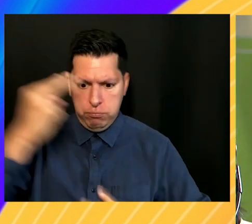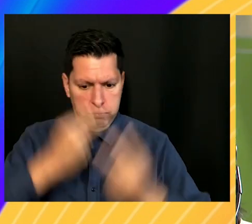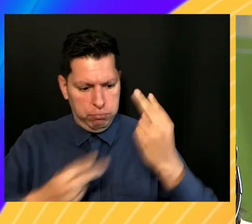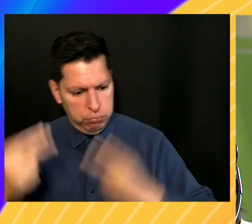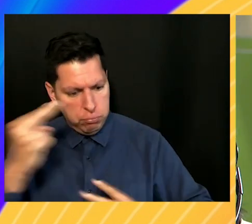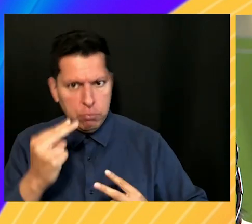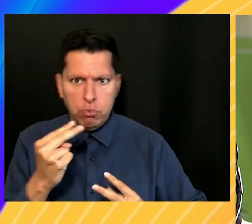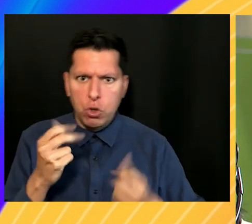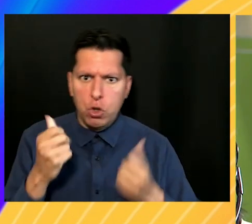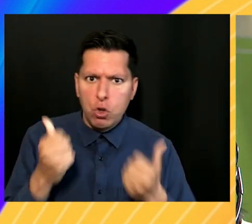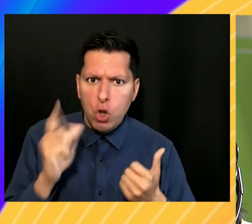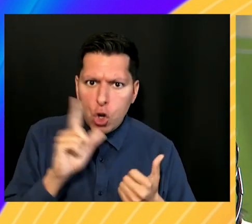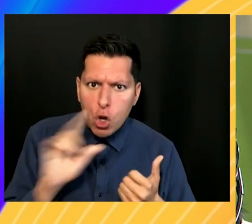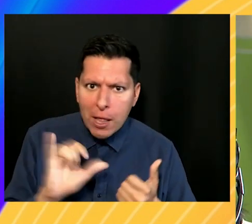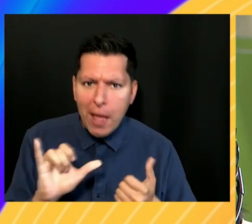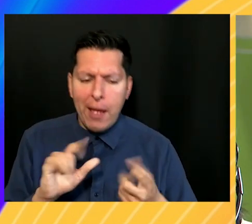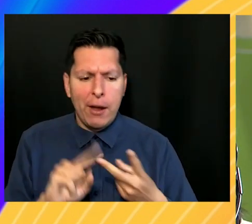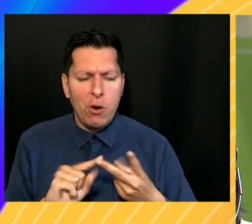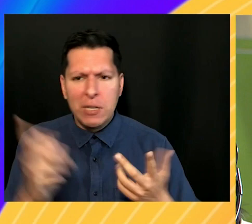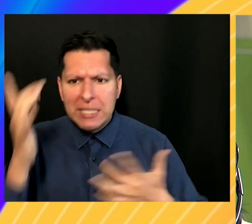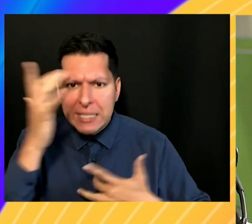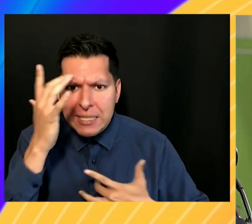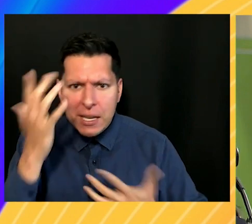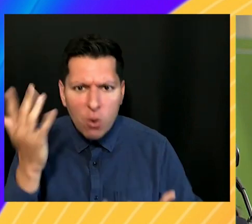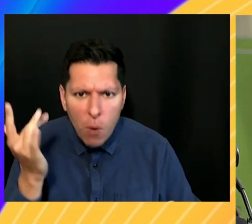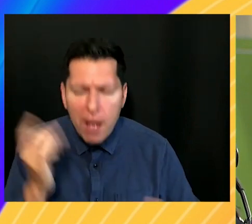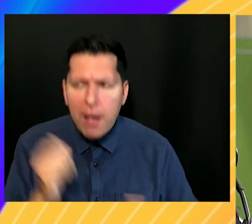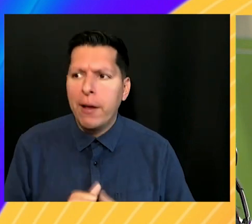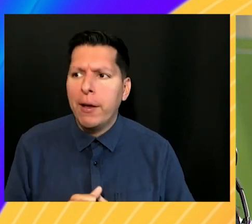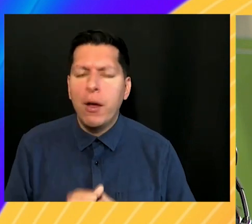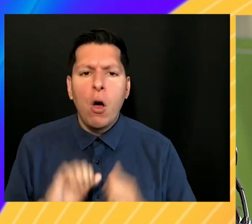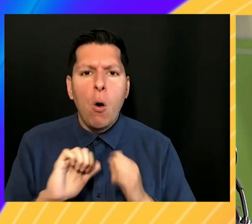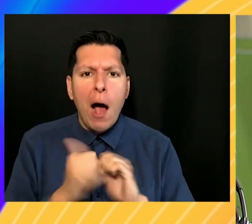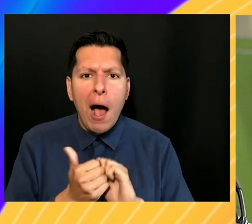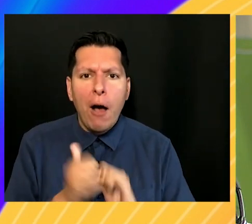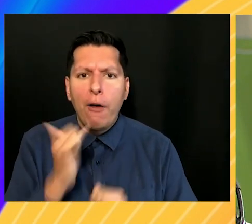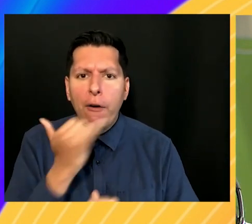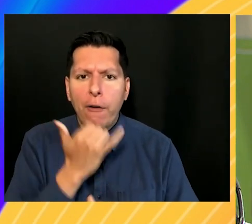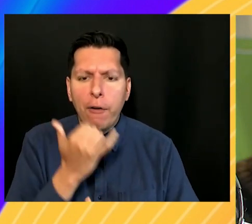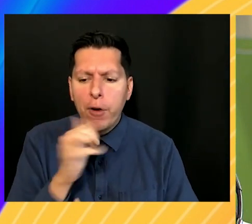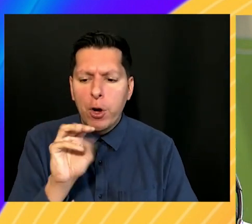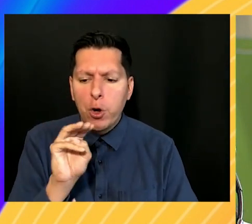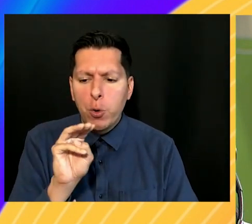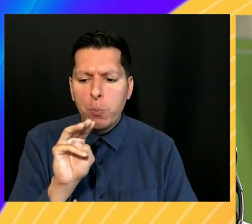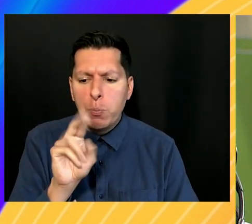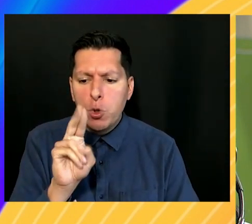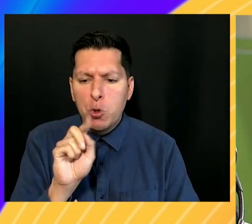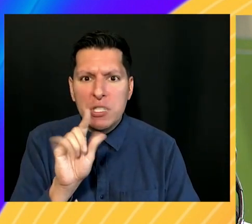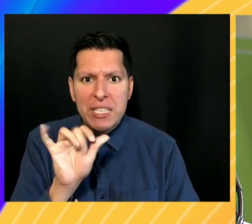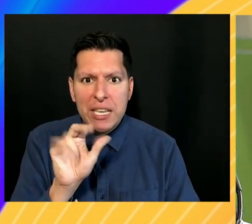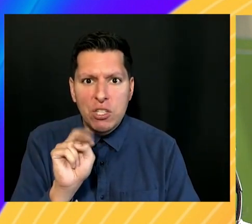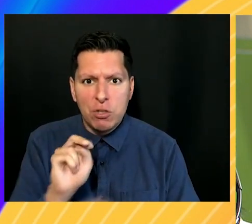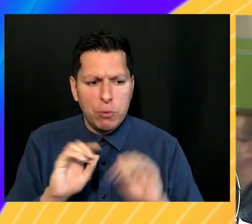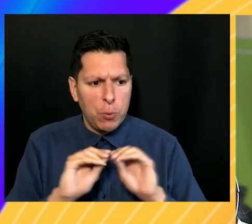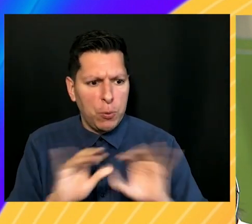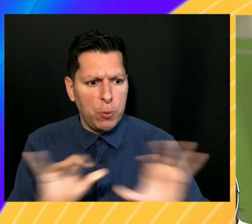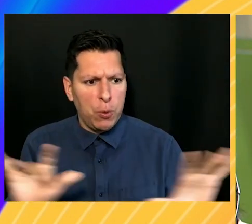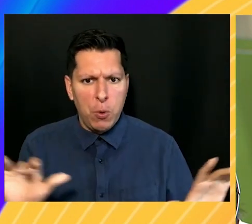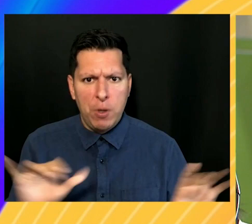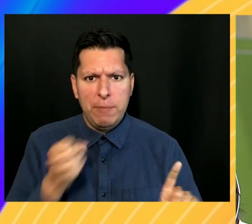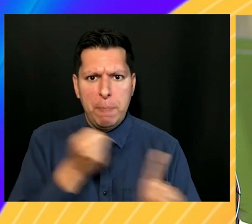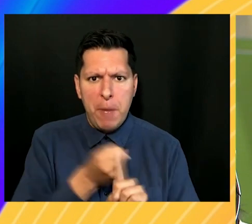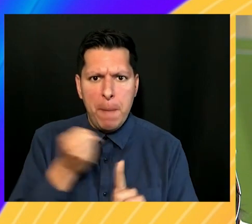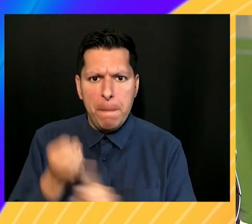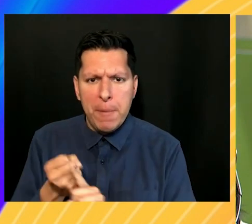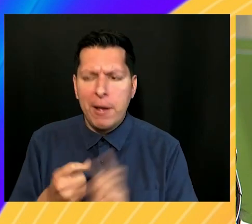or how, for example, how the rate of mutation is being affected by the environment or by what we're eating. So